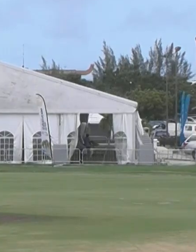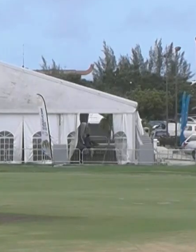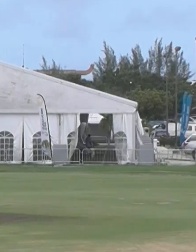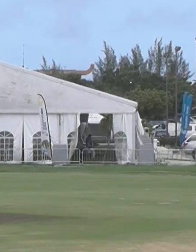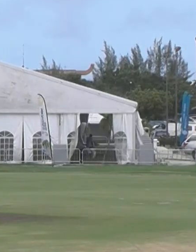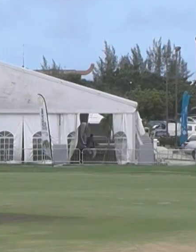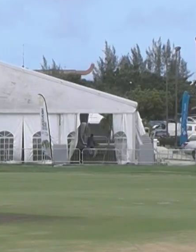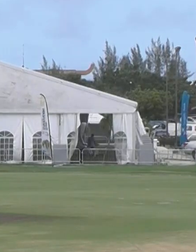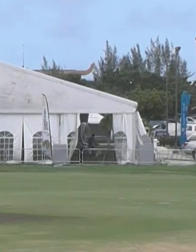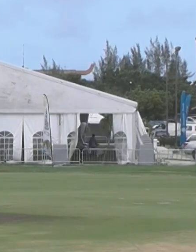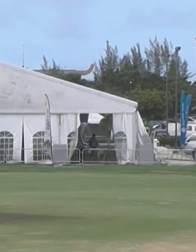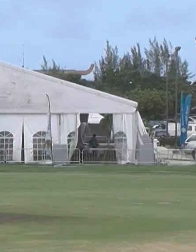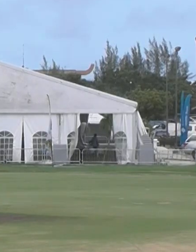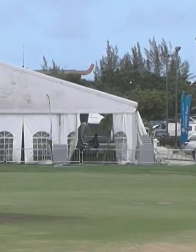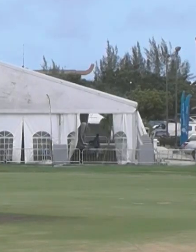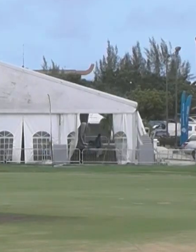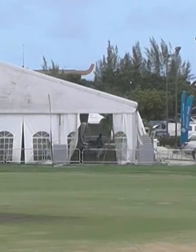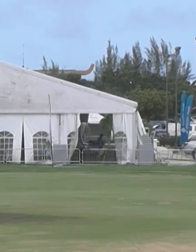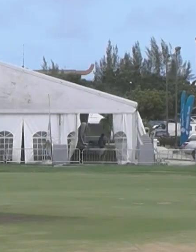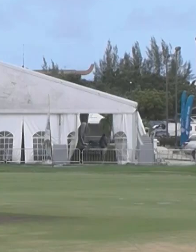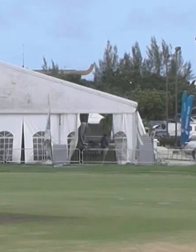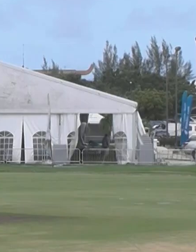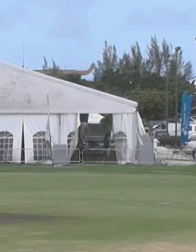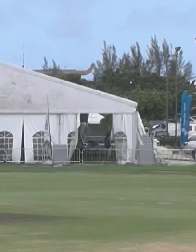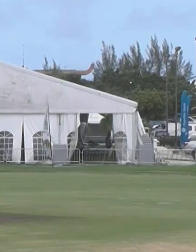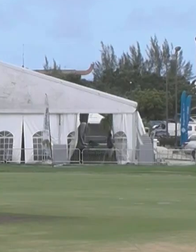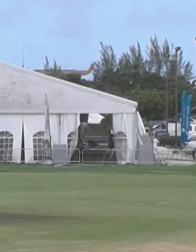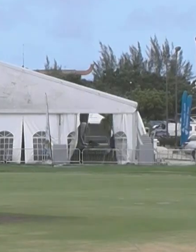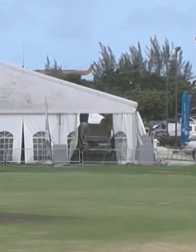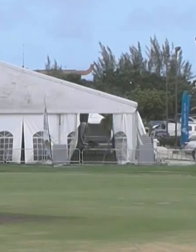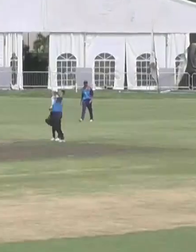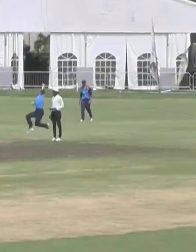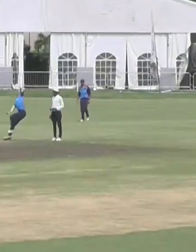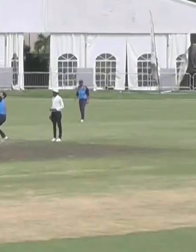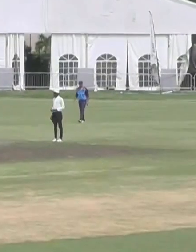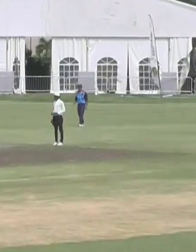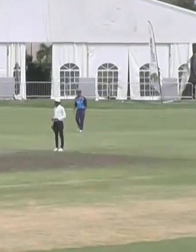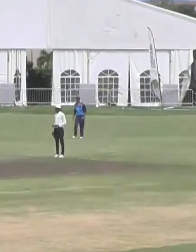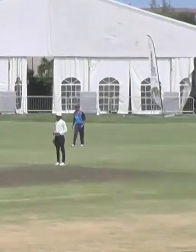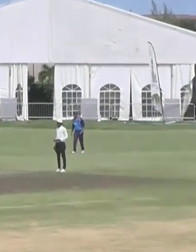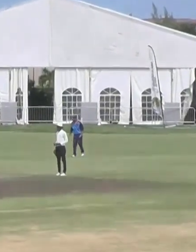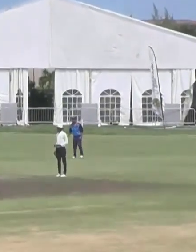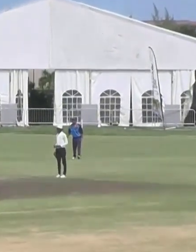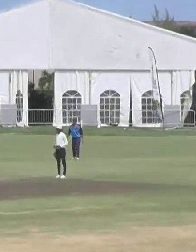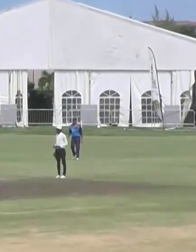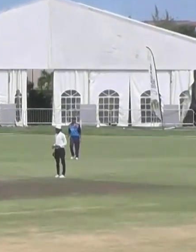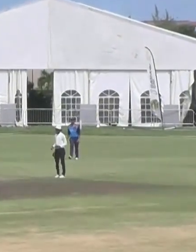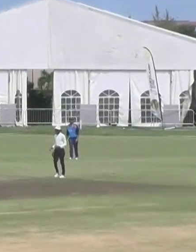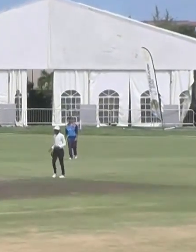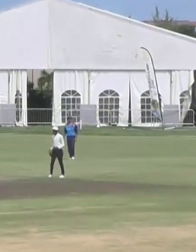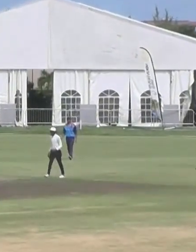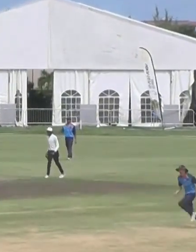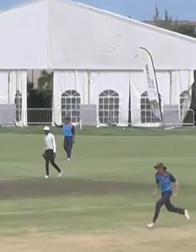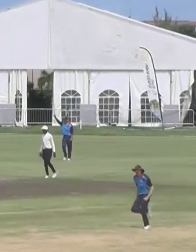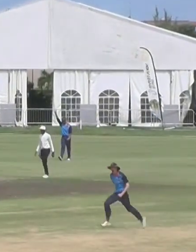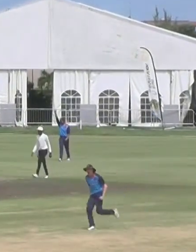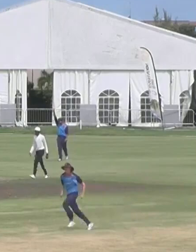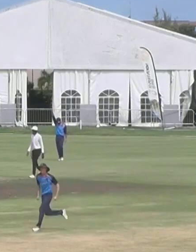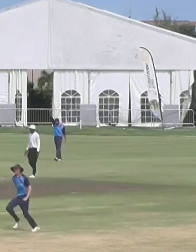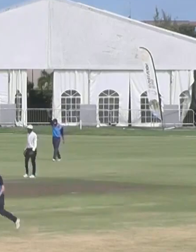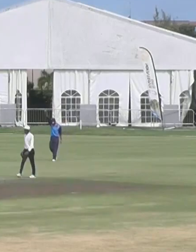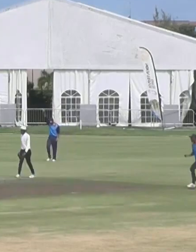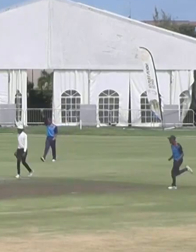stumps down, and the wicket falls. Most unfortunate. You don't have the benefit of, I know,